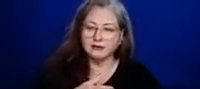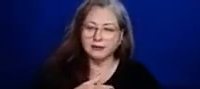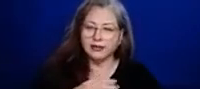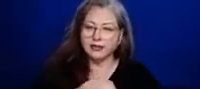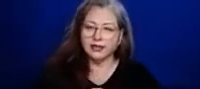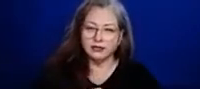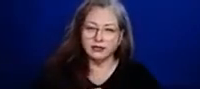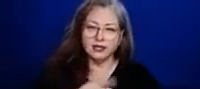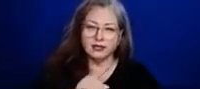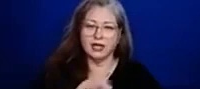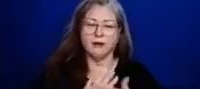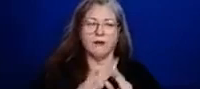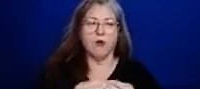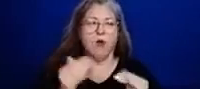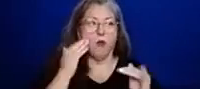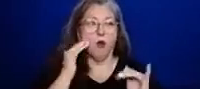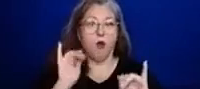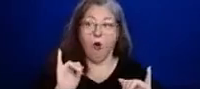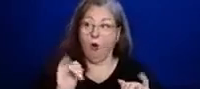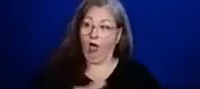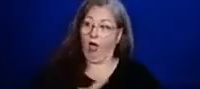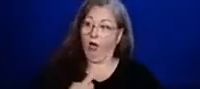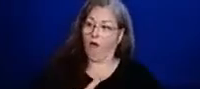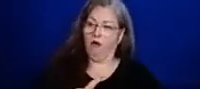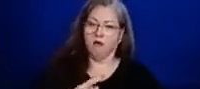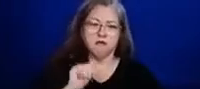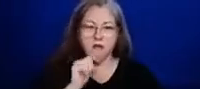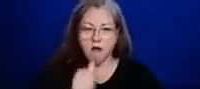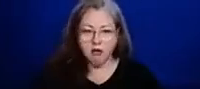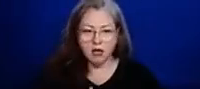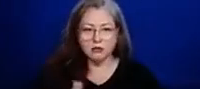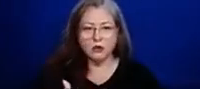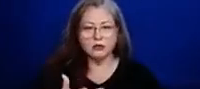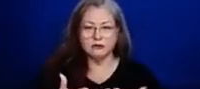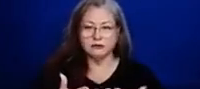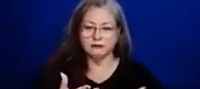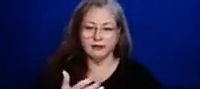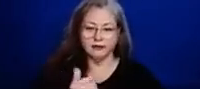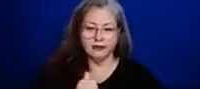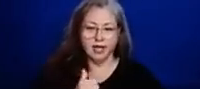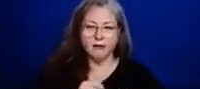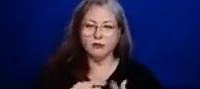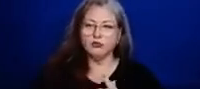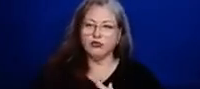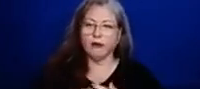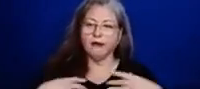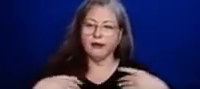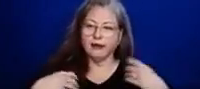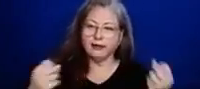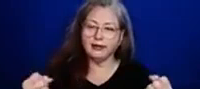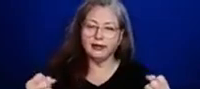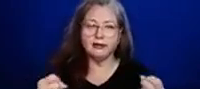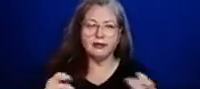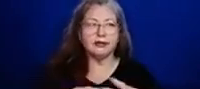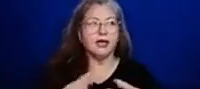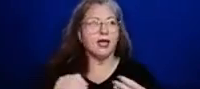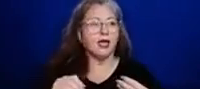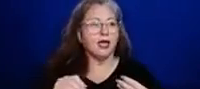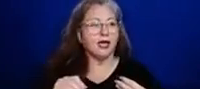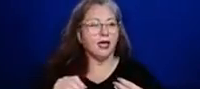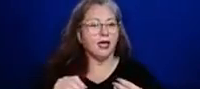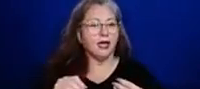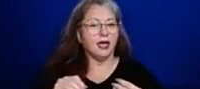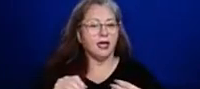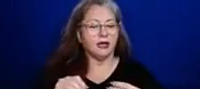they become aware that they're not the only ones, you know. So it starts like a healing and also like a socialization of the